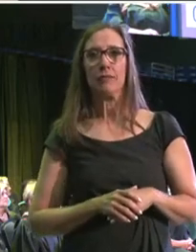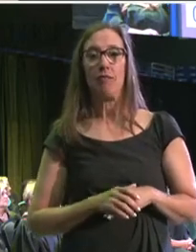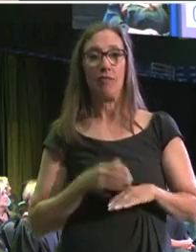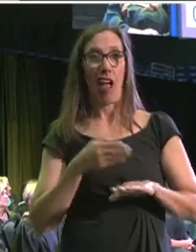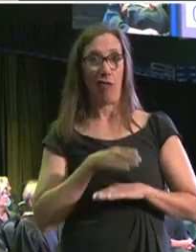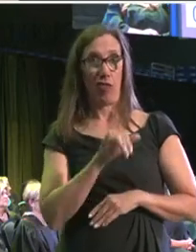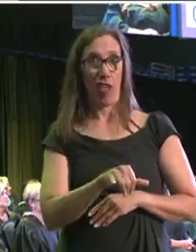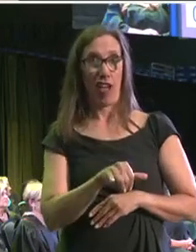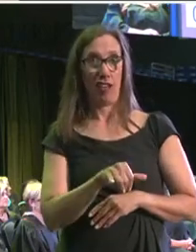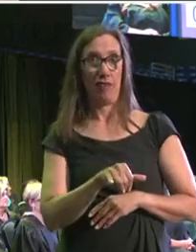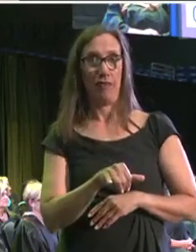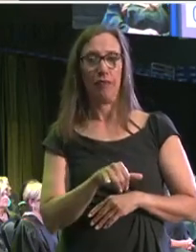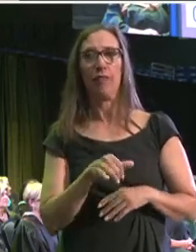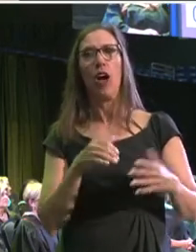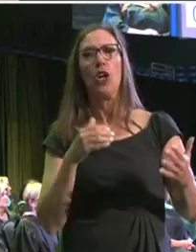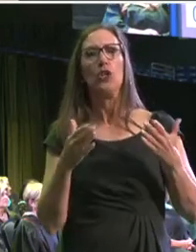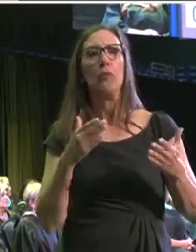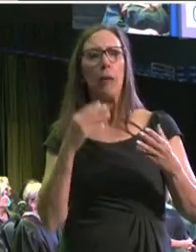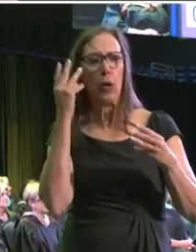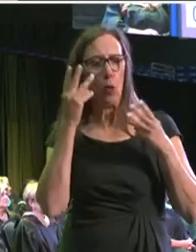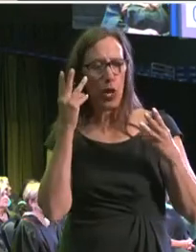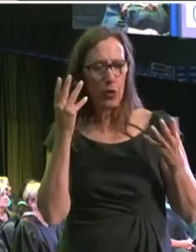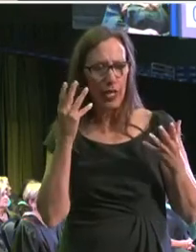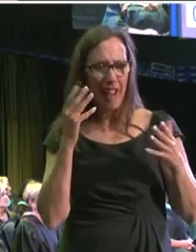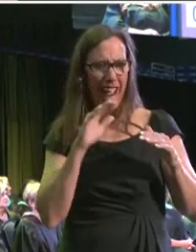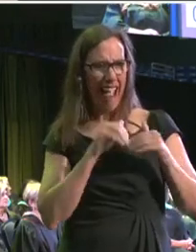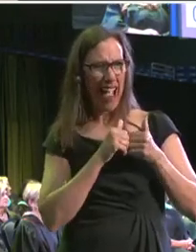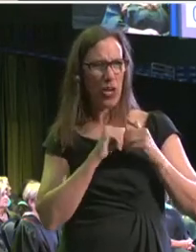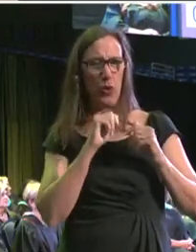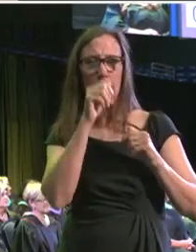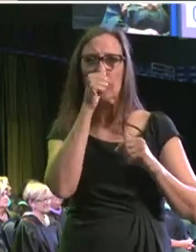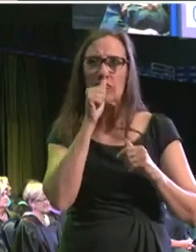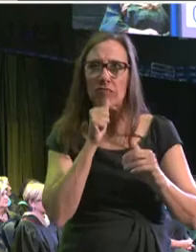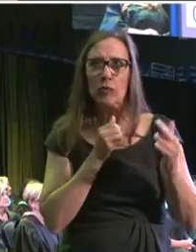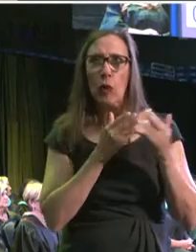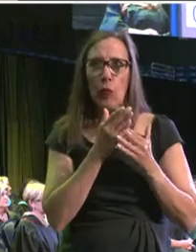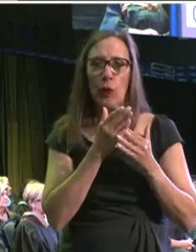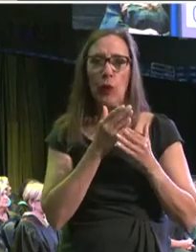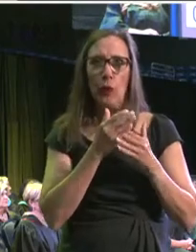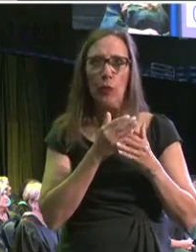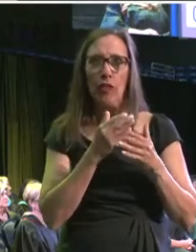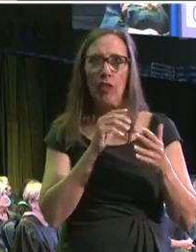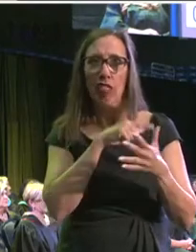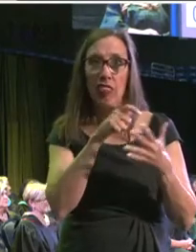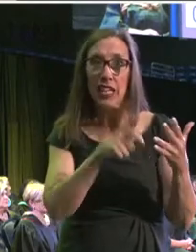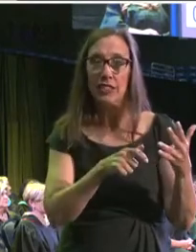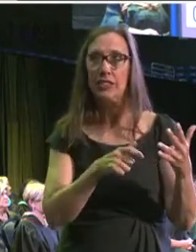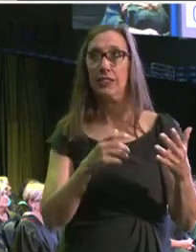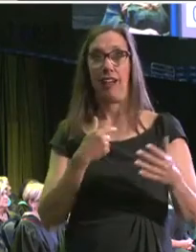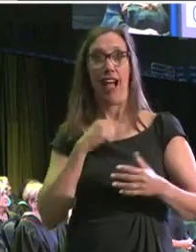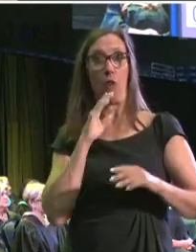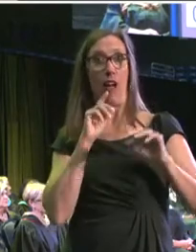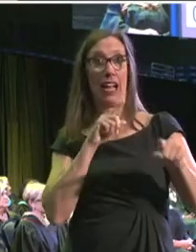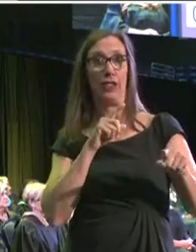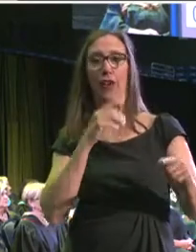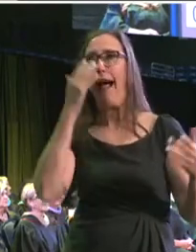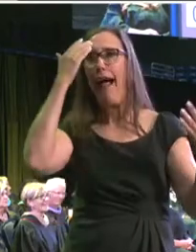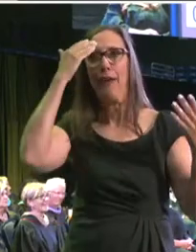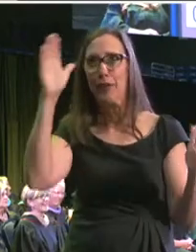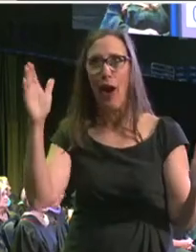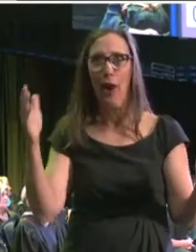After that, now you may be wondering, how did we get through all of this? And to that I will answer, I don't know.